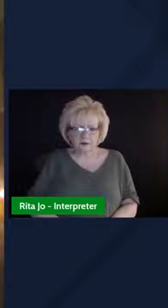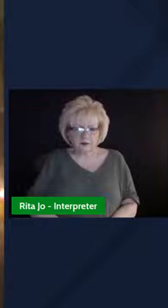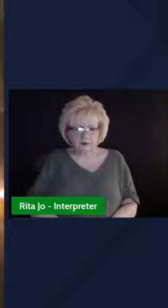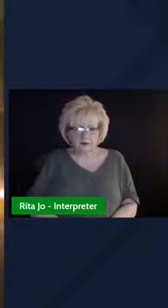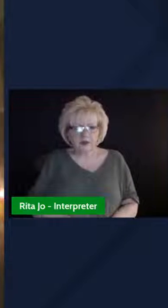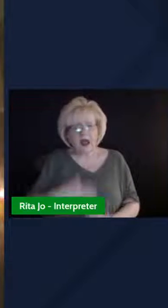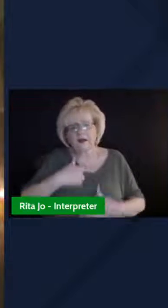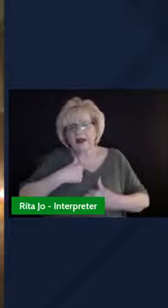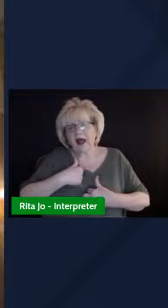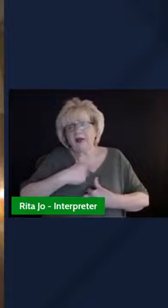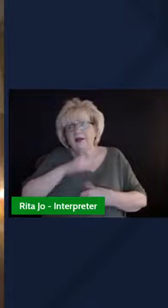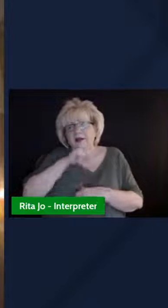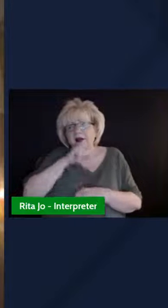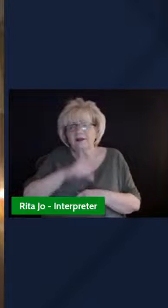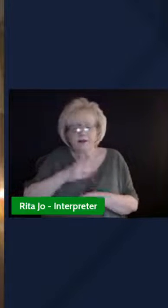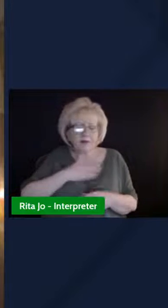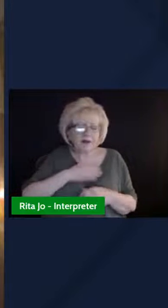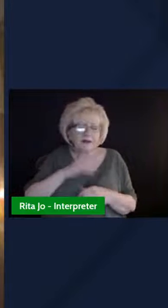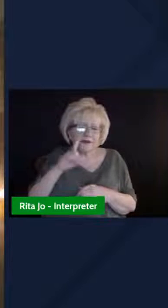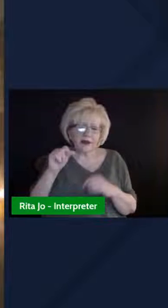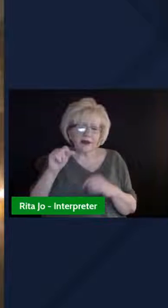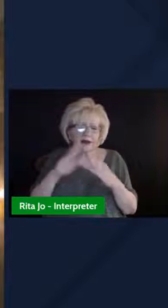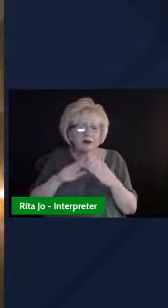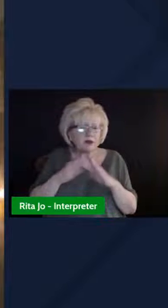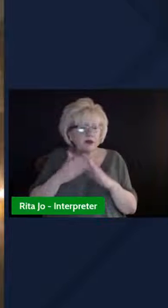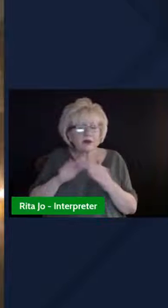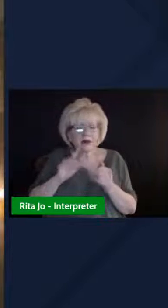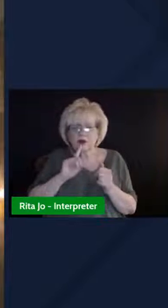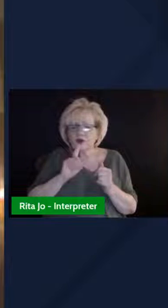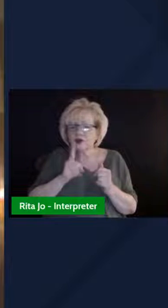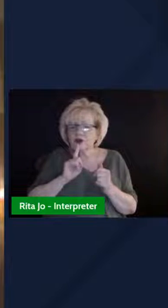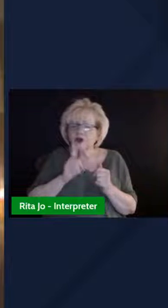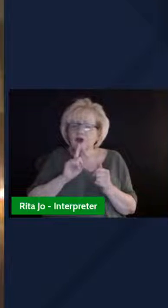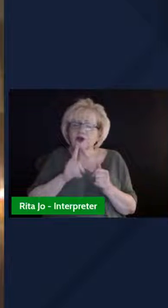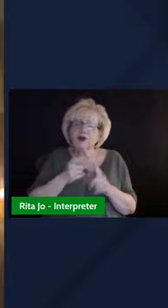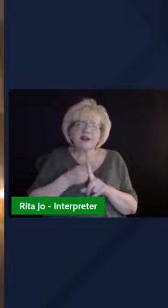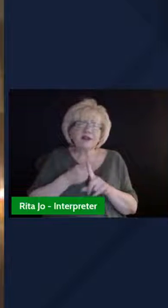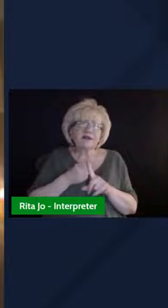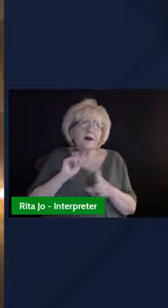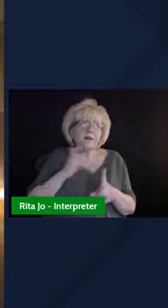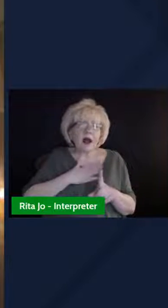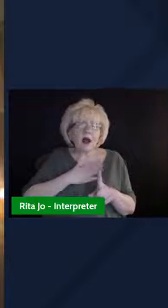I love my disability community truly from the bottom of my heart.